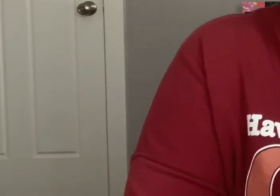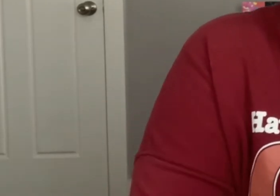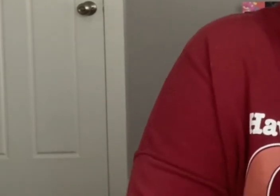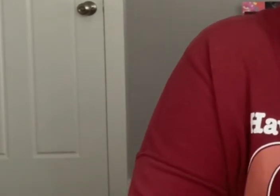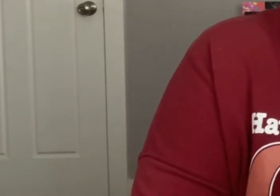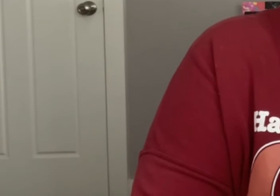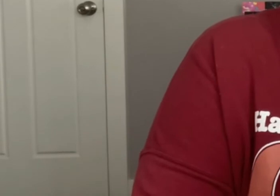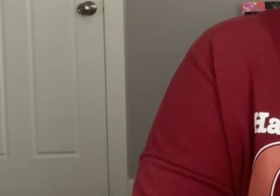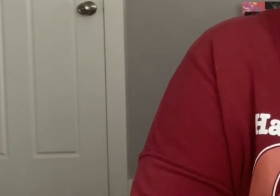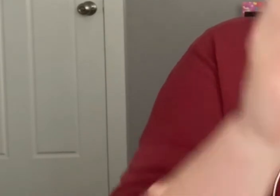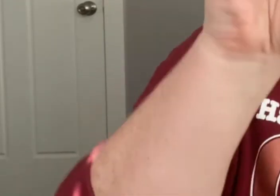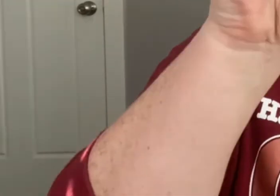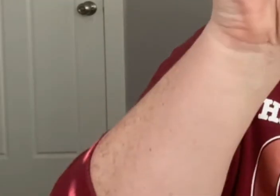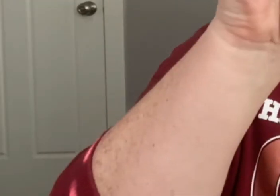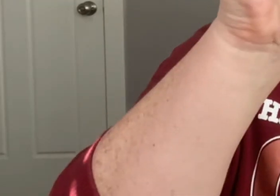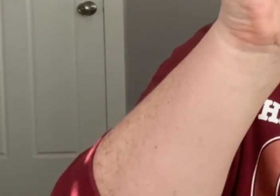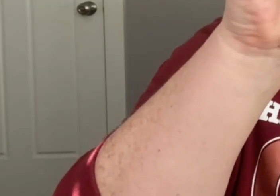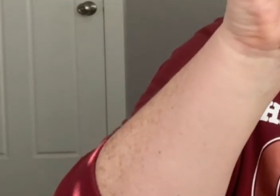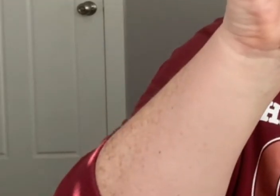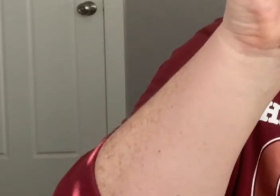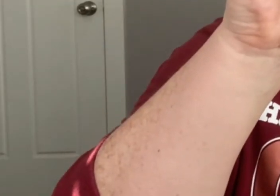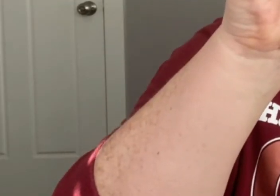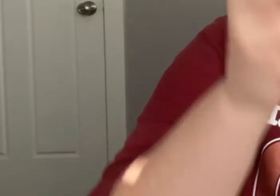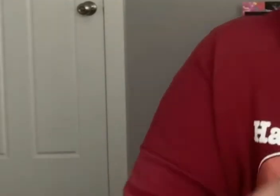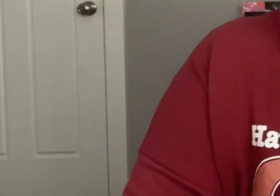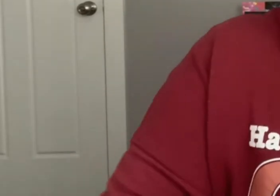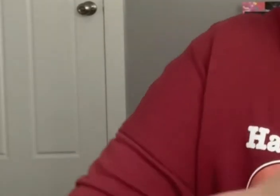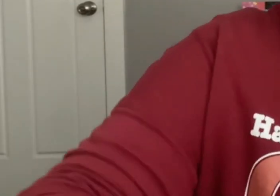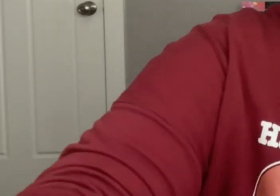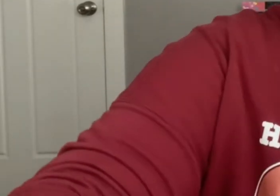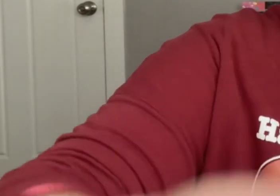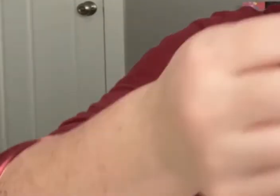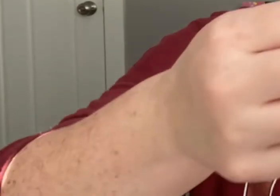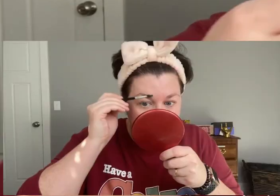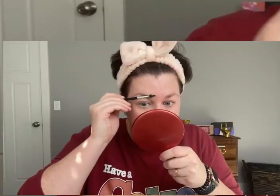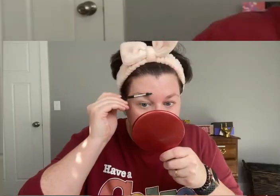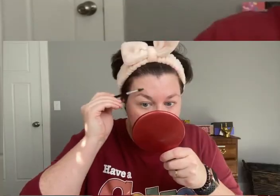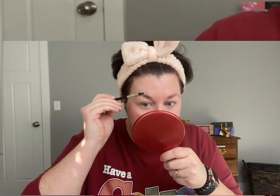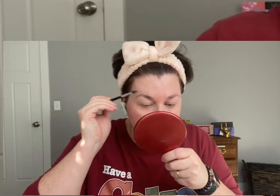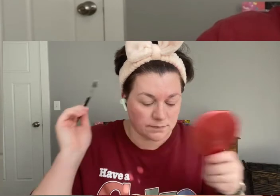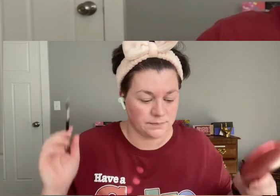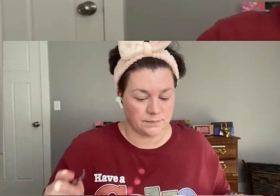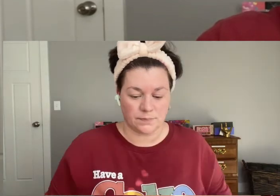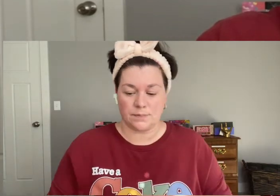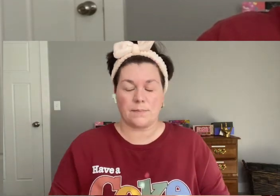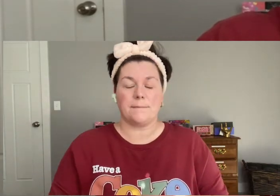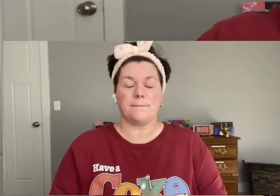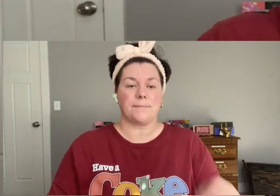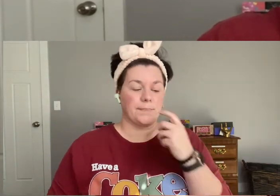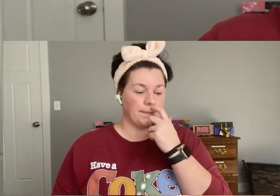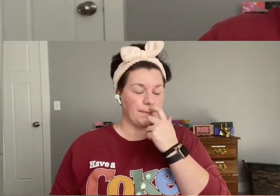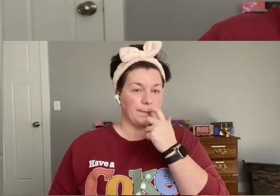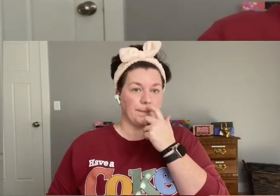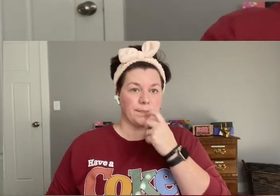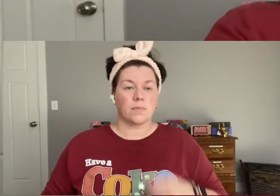I'm going to go in here with my Anastasia. You can see I've used it just a little bit. We go ahead and put it on a